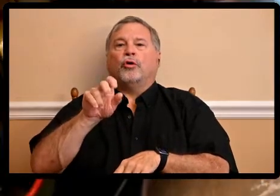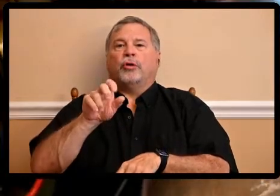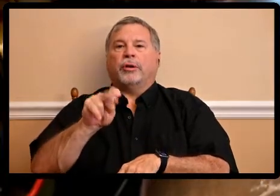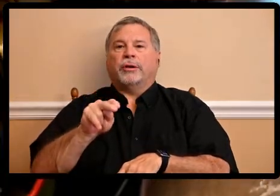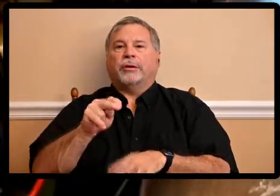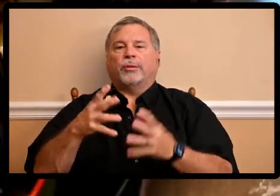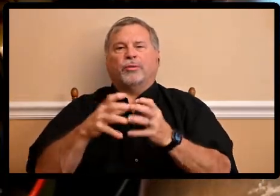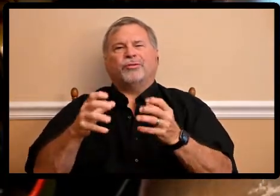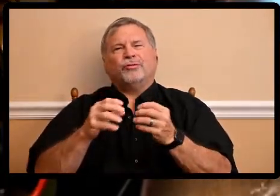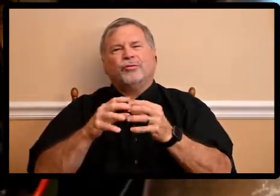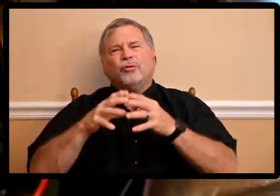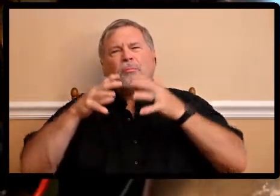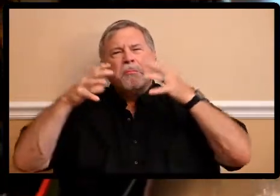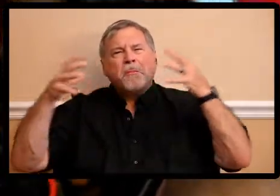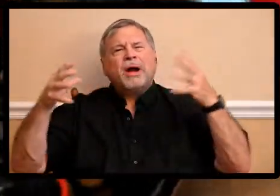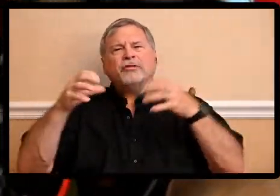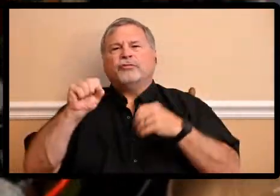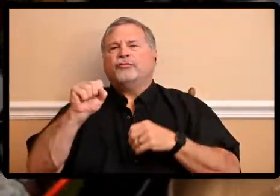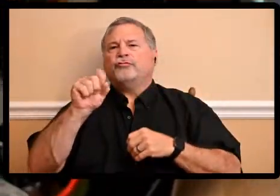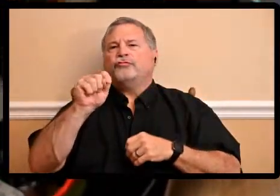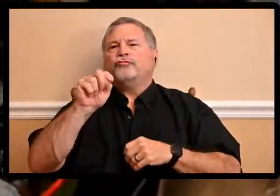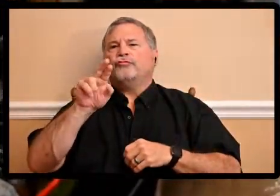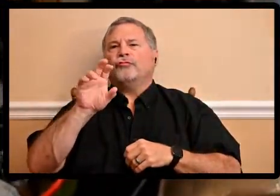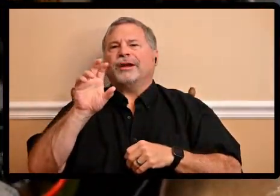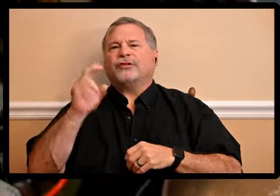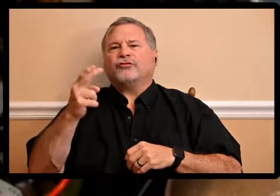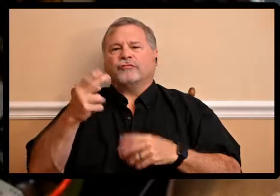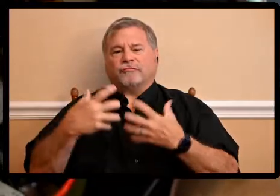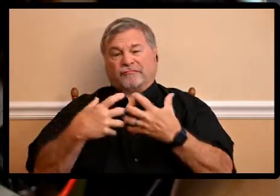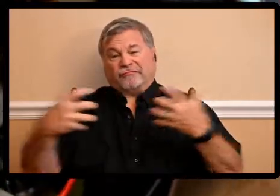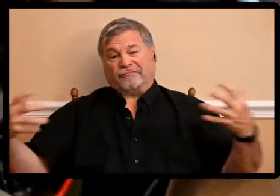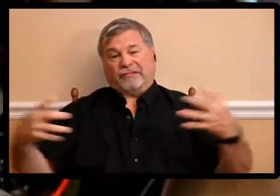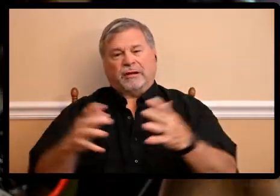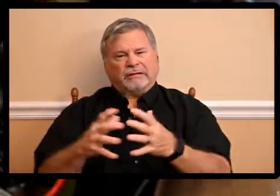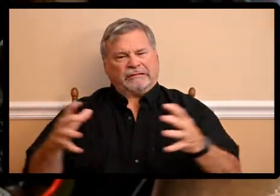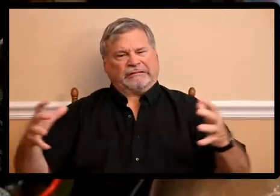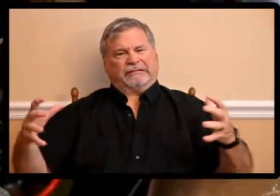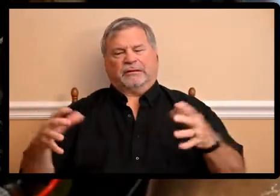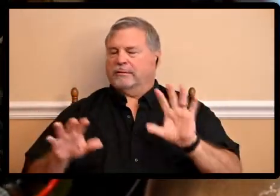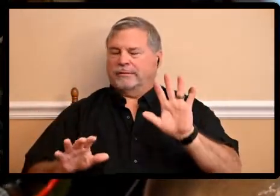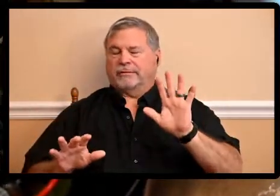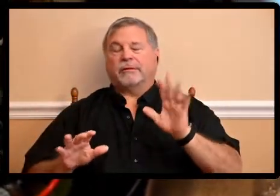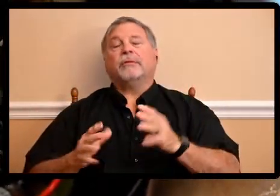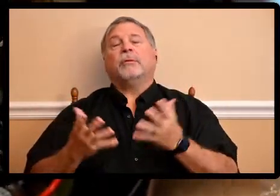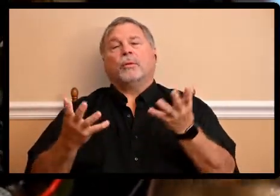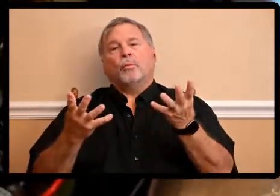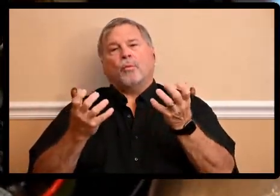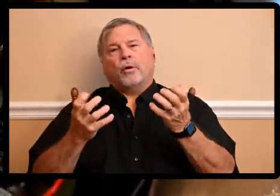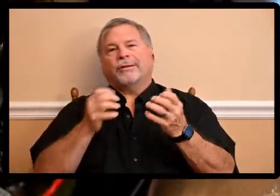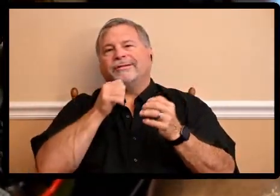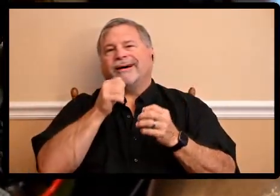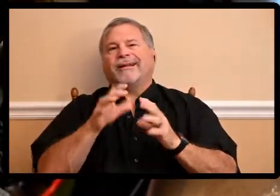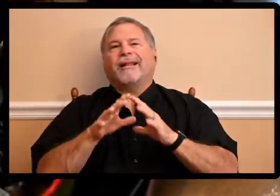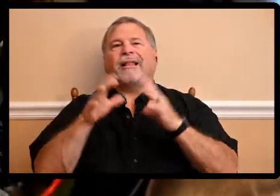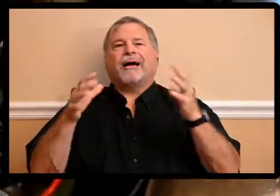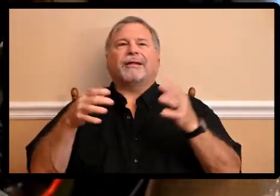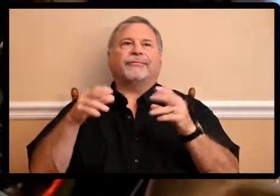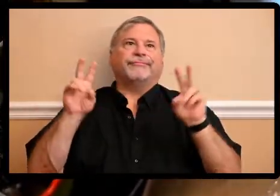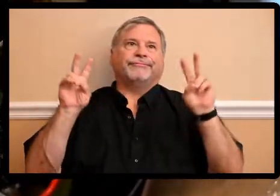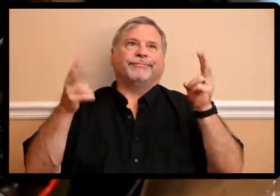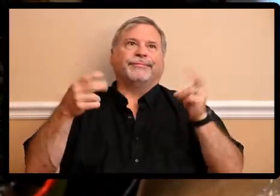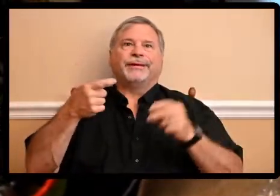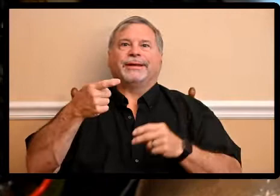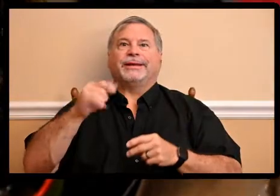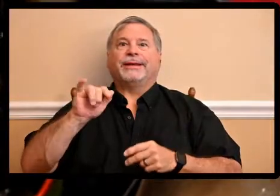stretchy, because we don't want this to bounce back. So when we roll this out, we want it to have not a lot of give to it. Now once